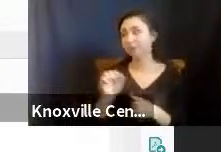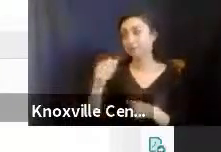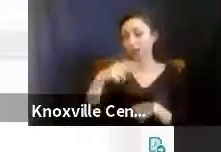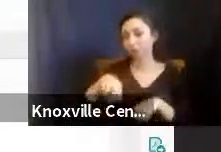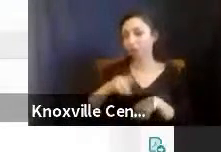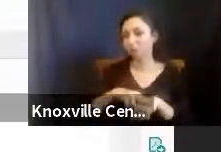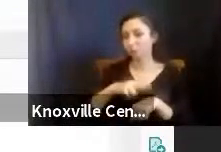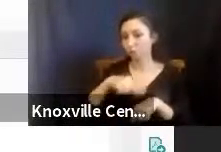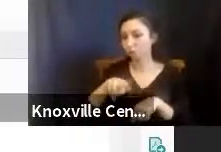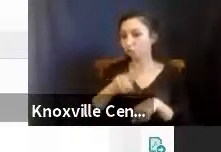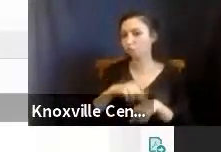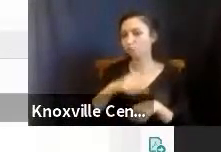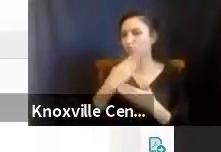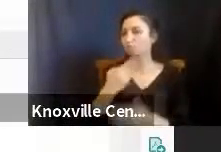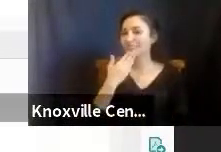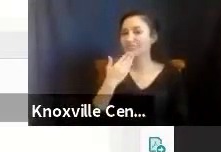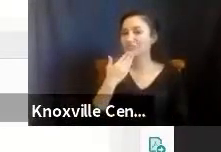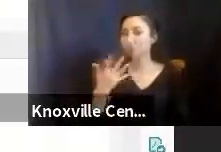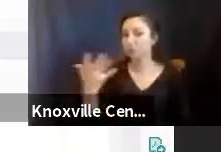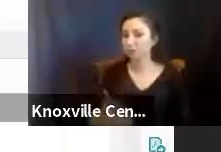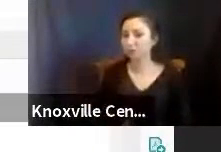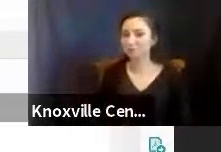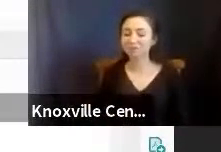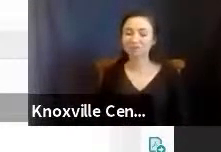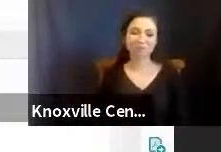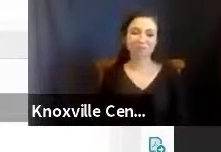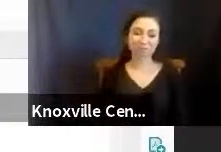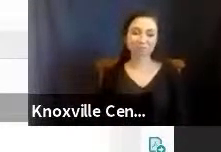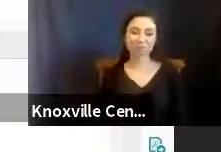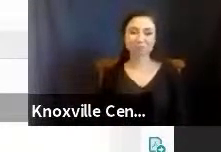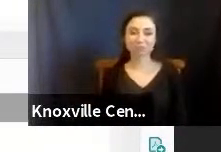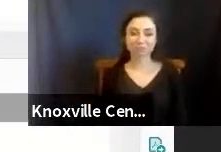No, very good. Thank you very much.